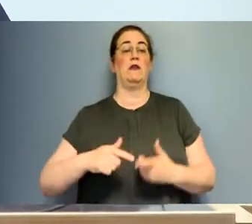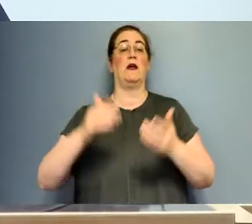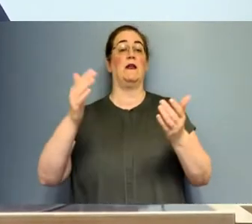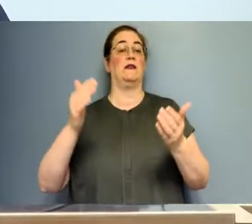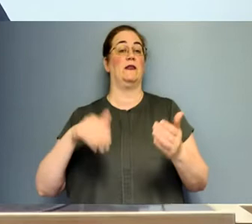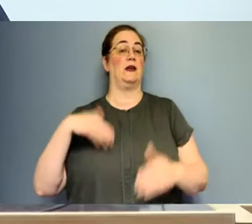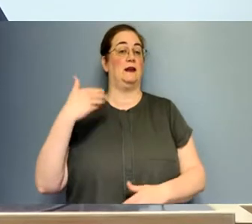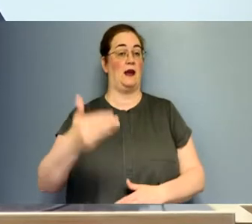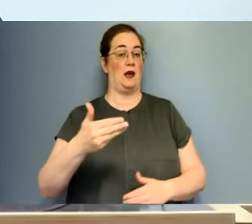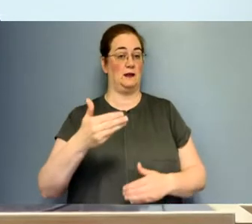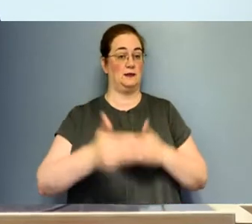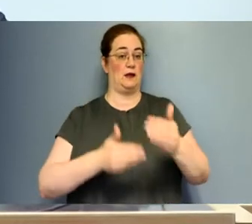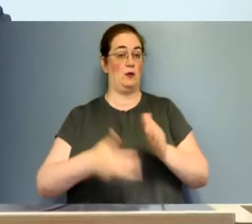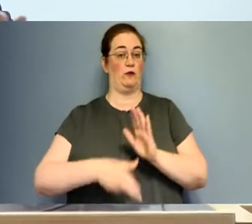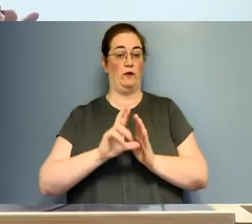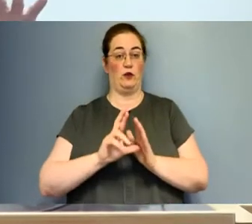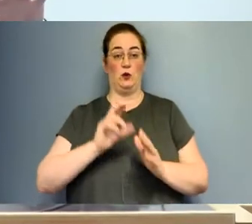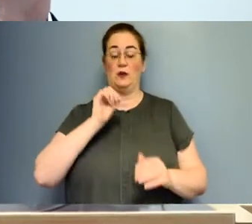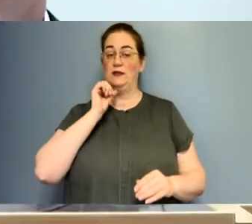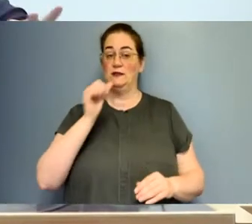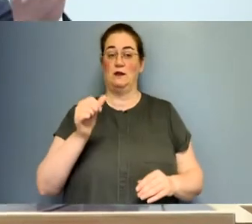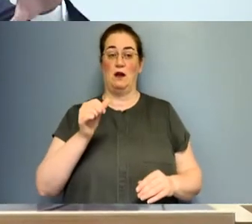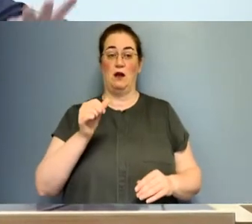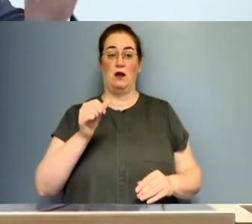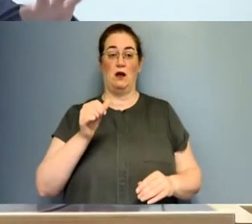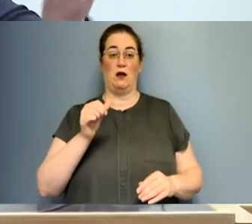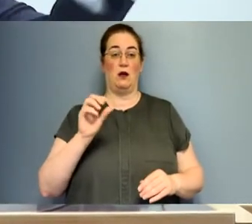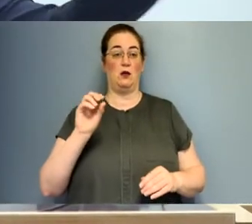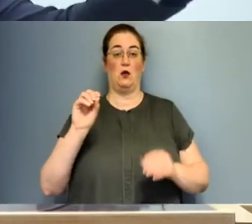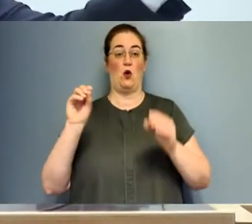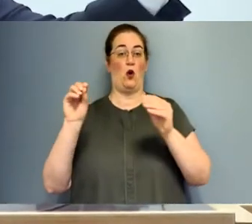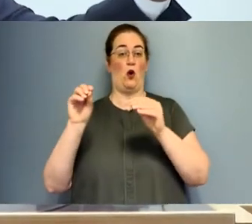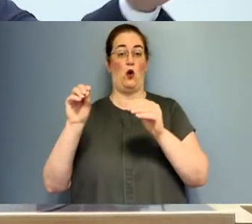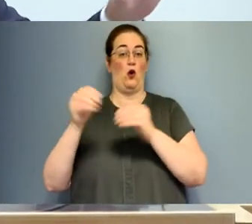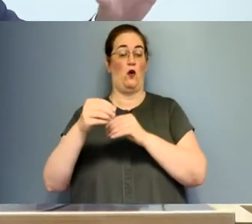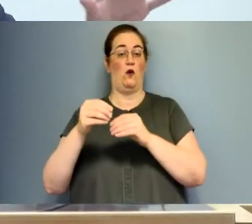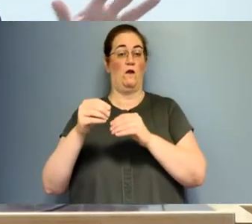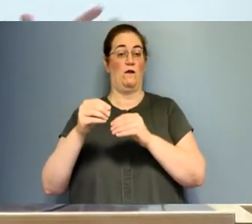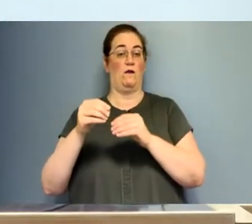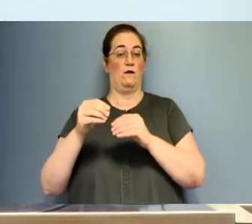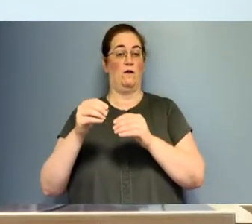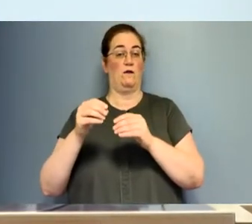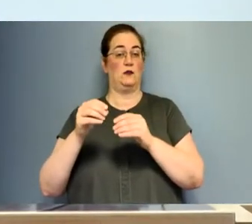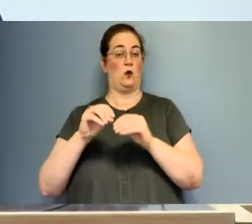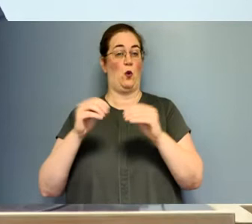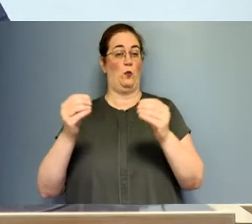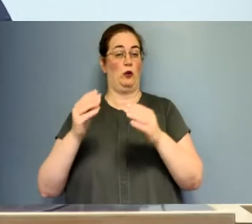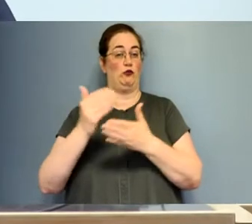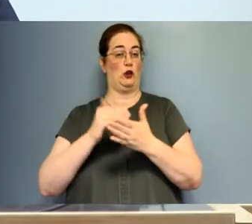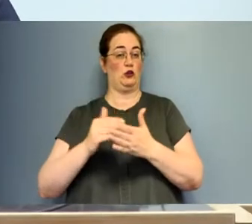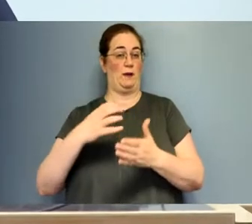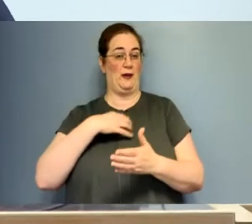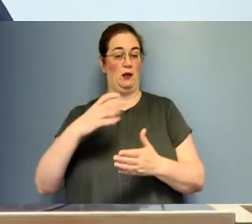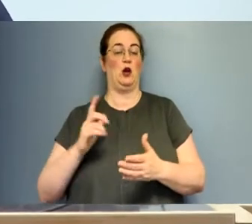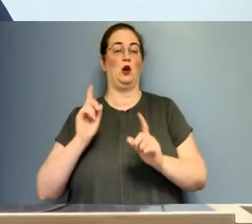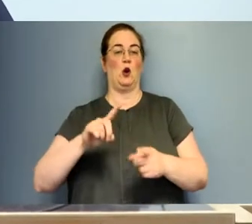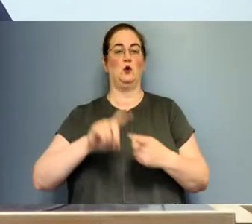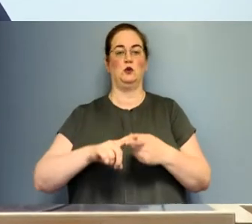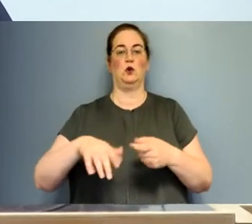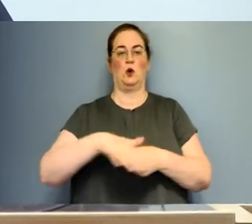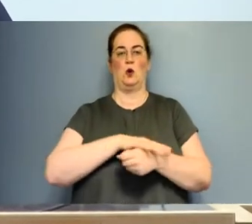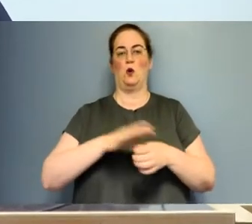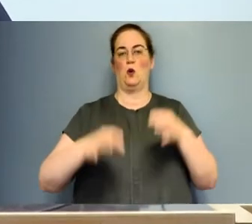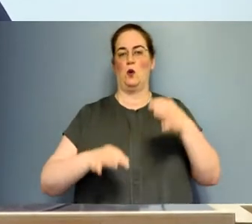step of review is not Office of Open Records appeals. It actually goes to a local court of common